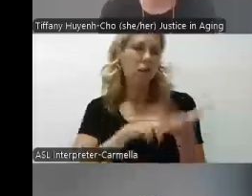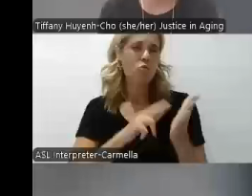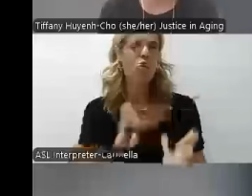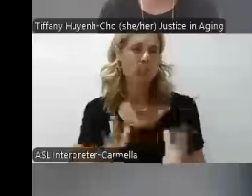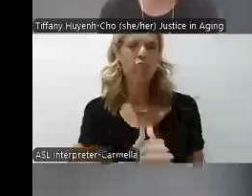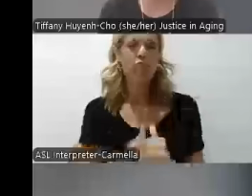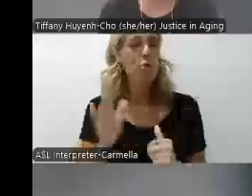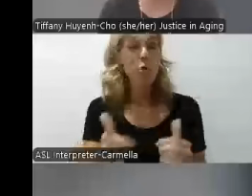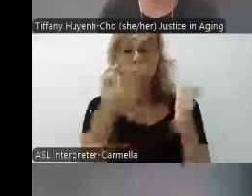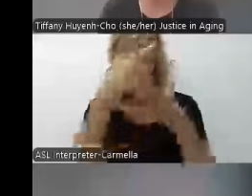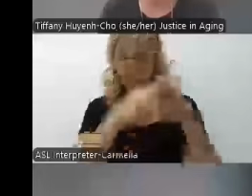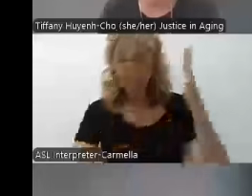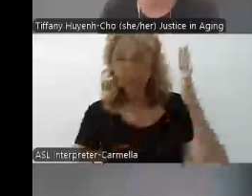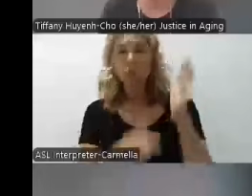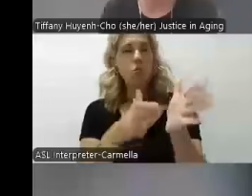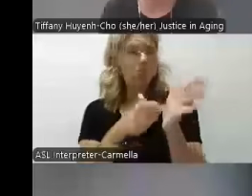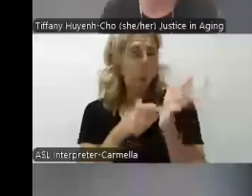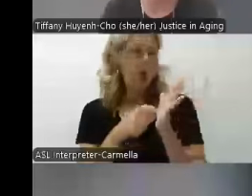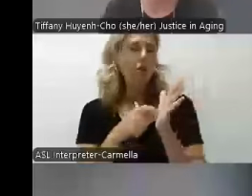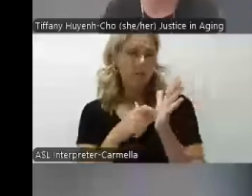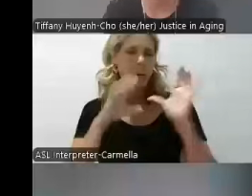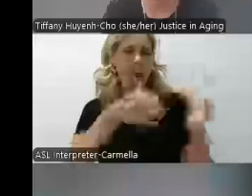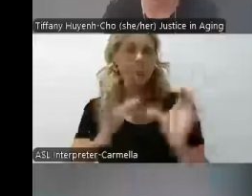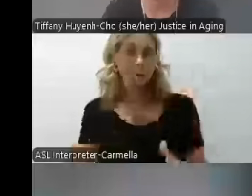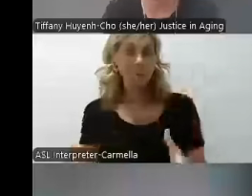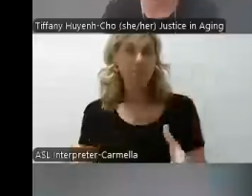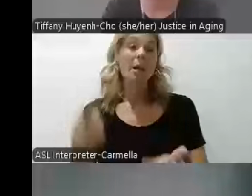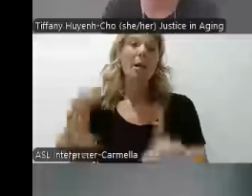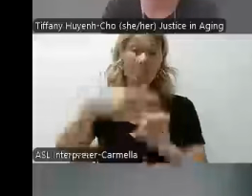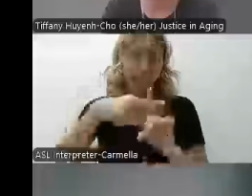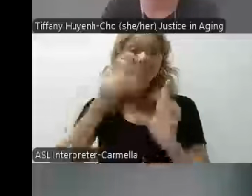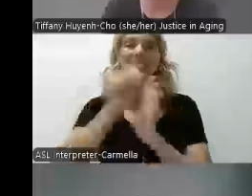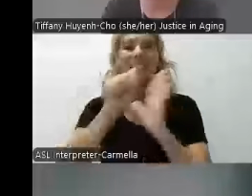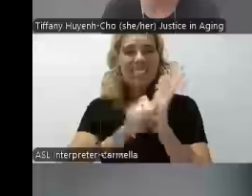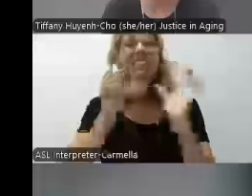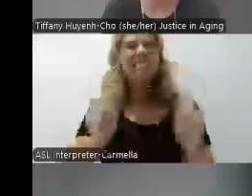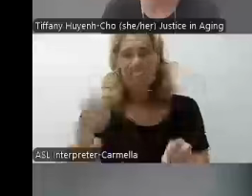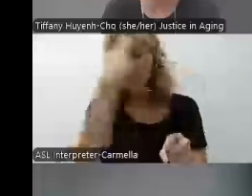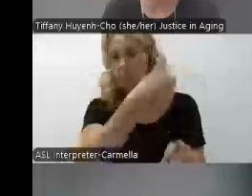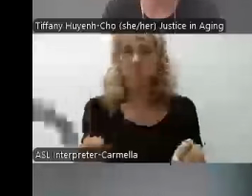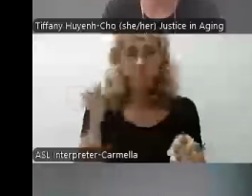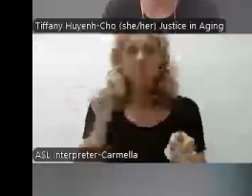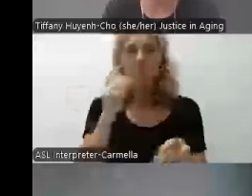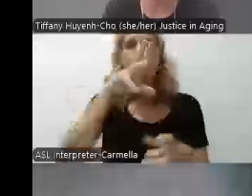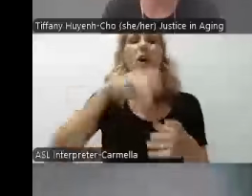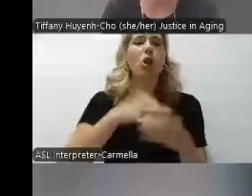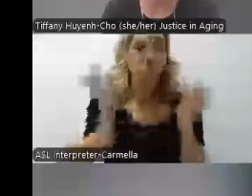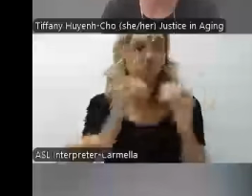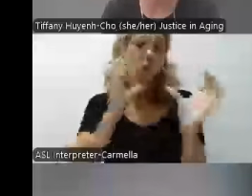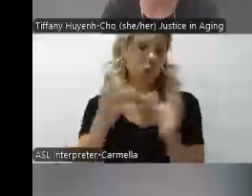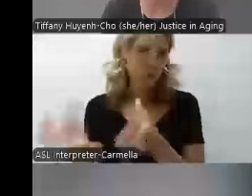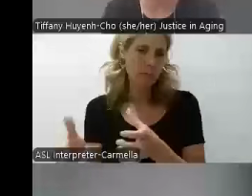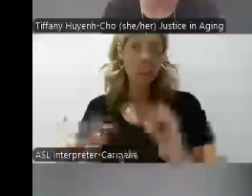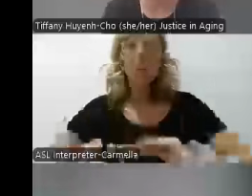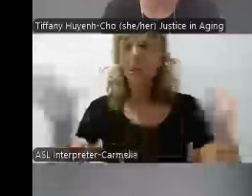all the required populations. On top of that, states can choose to cover additional groups. So just to clarify,